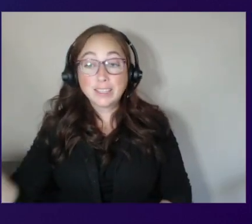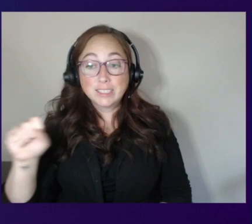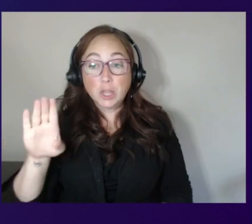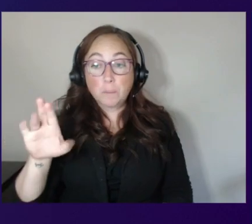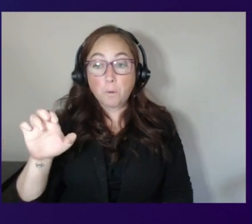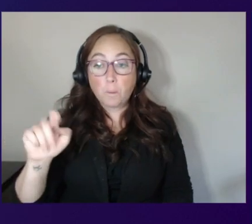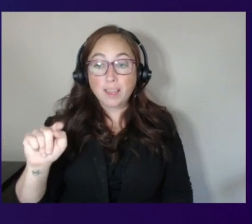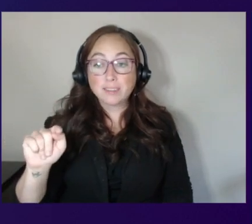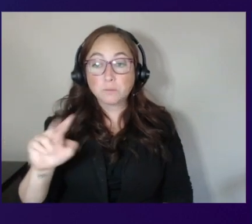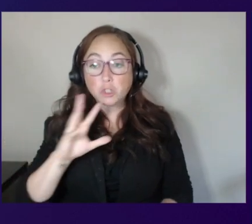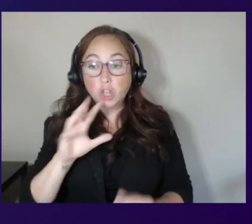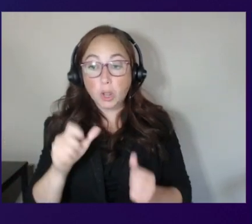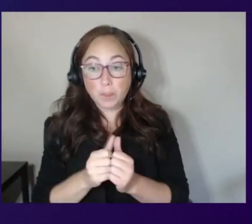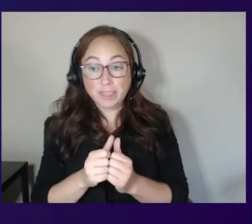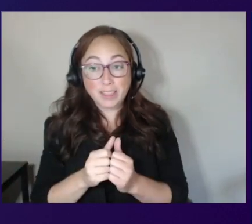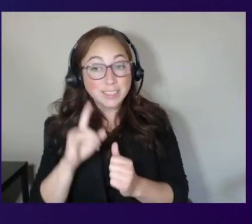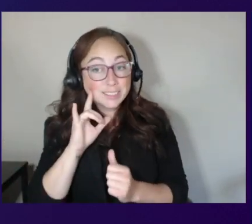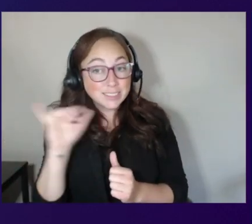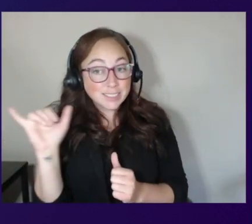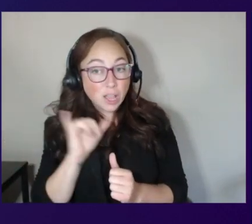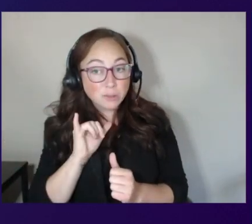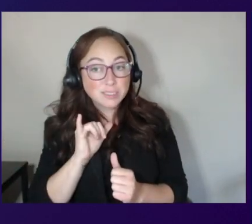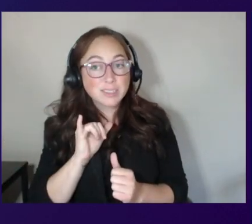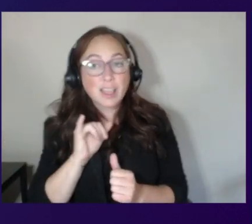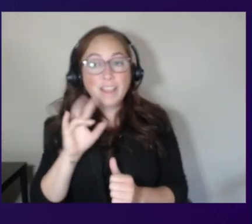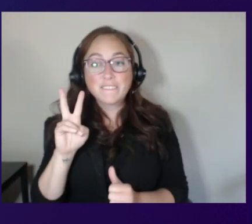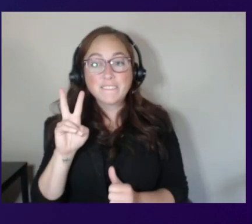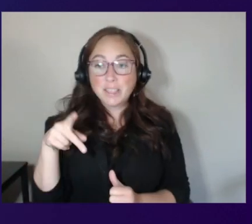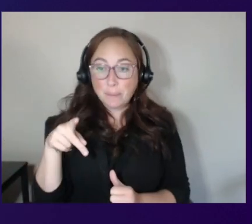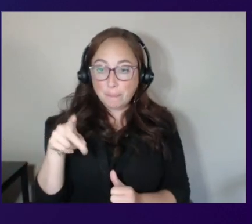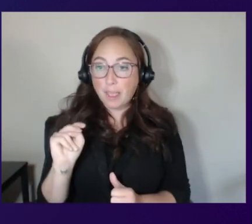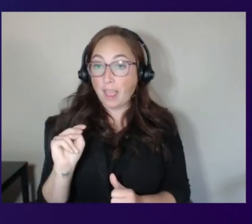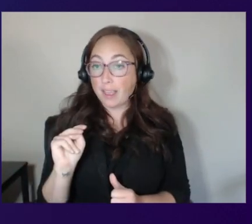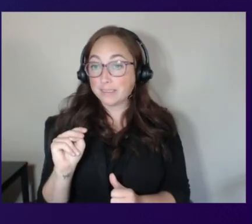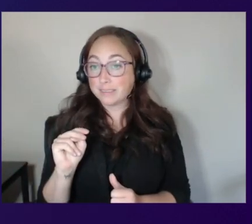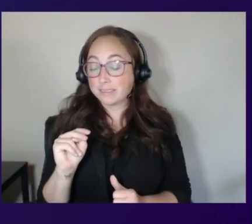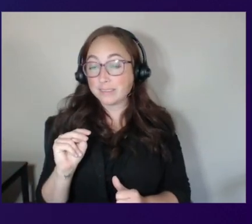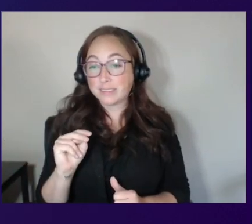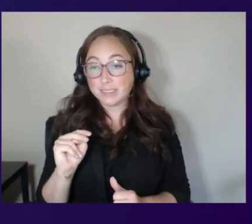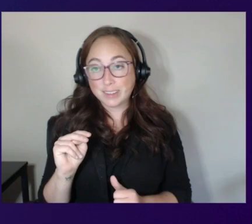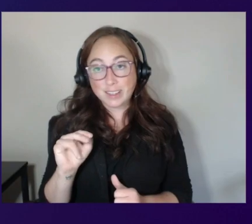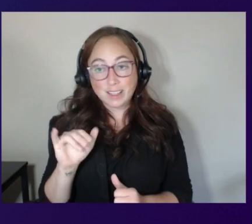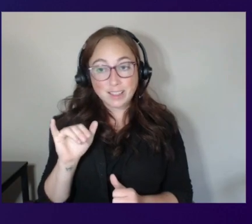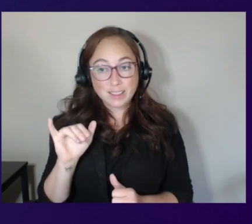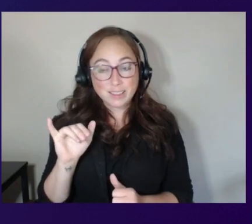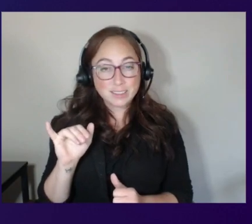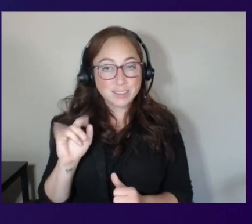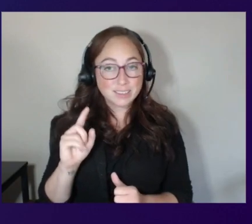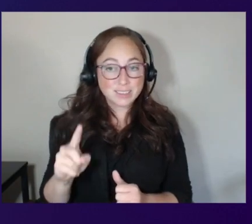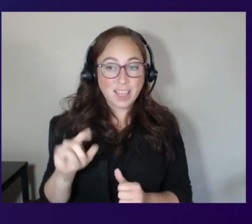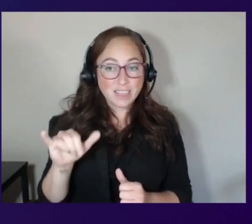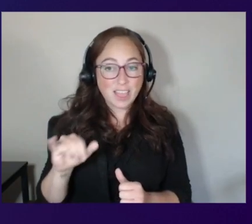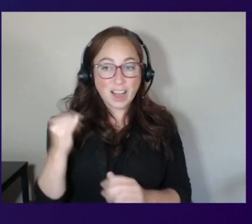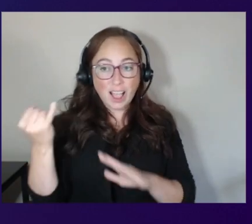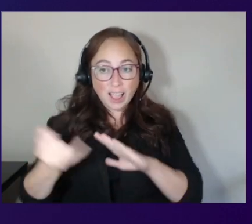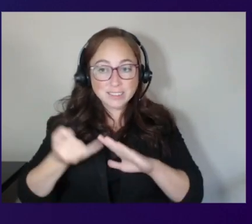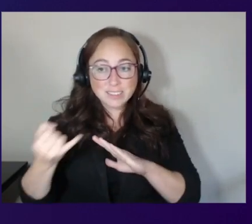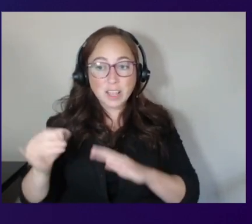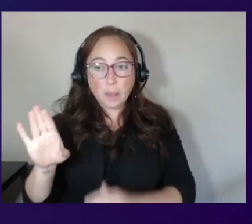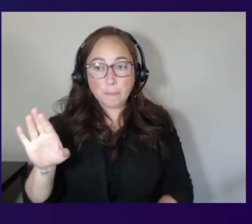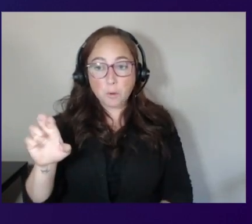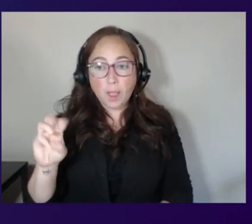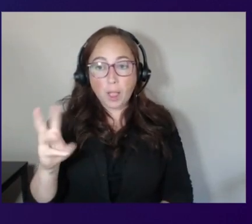I was like, well, it sounds like it's sort of like an inherent VPN to have that sequestered, isolated browser.